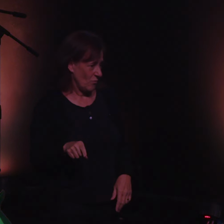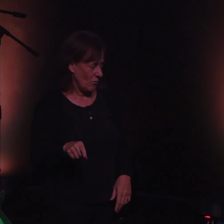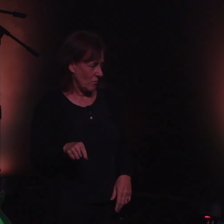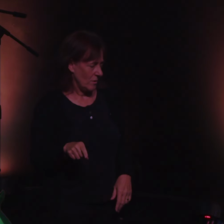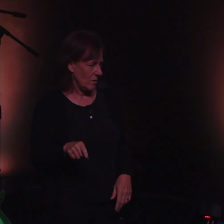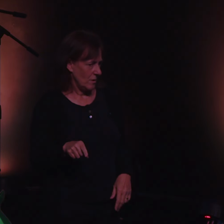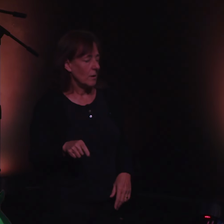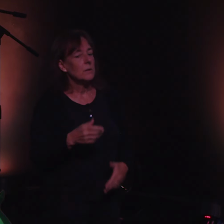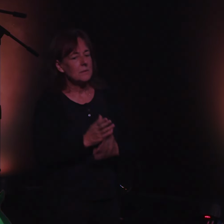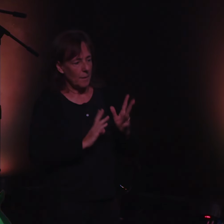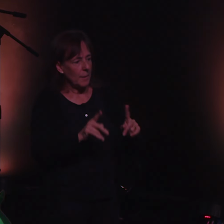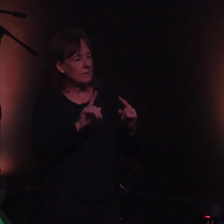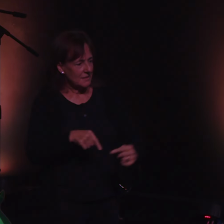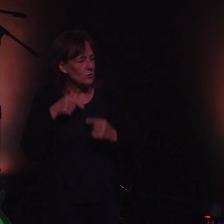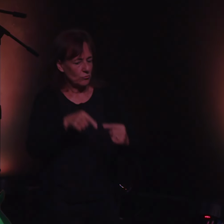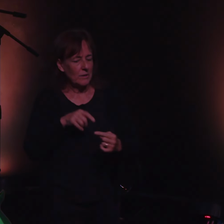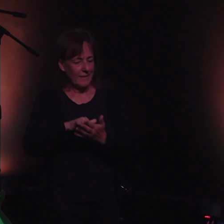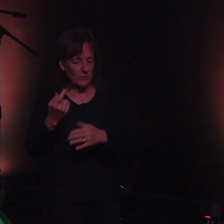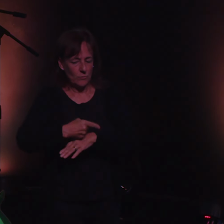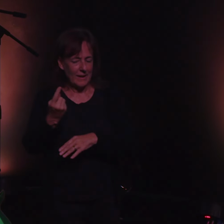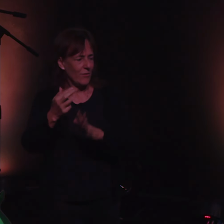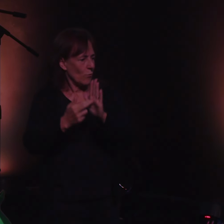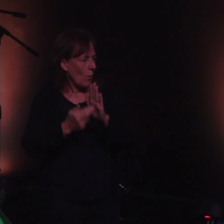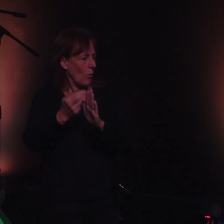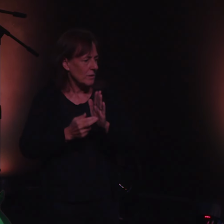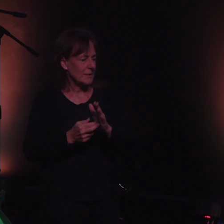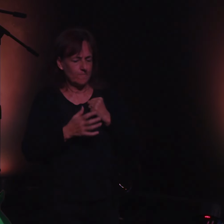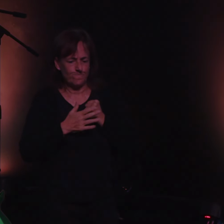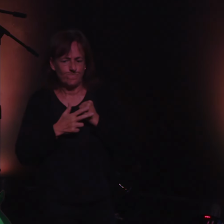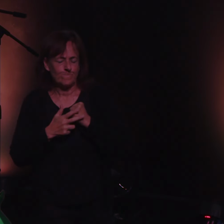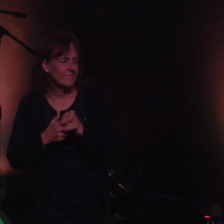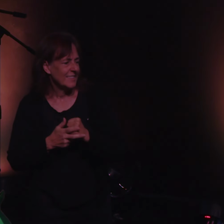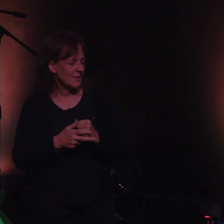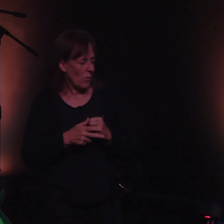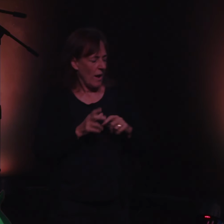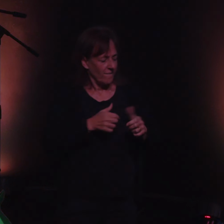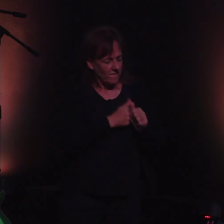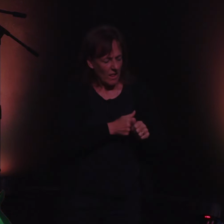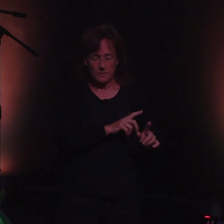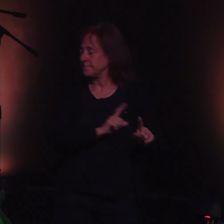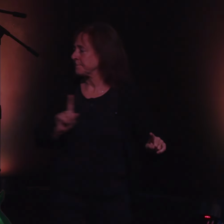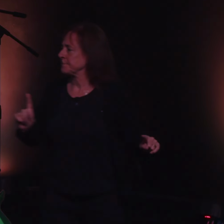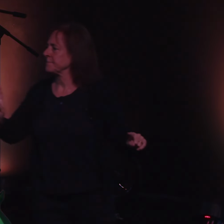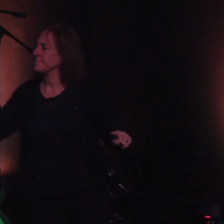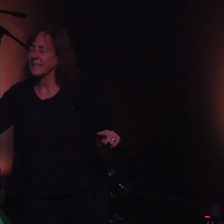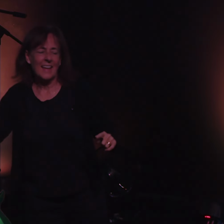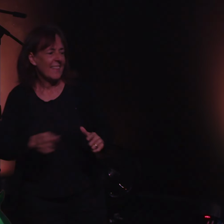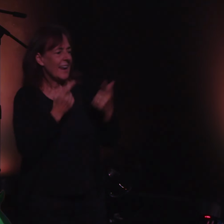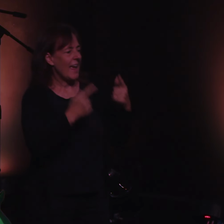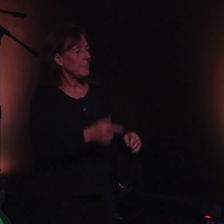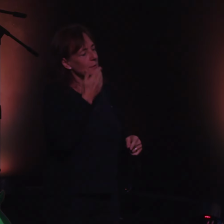Something we still struggle with today. The rules pass by on the other side. And then along comes a